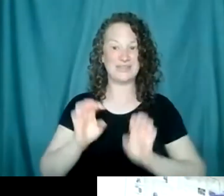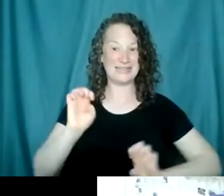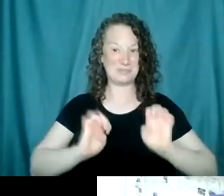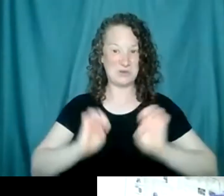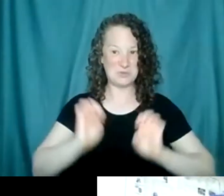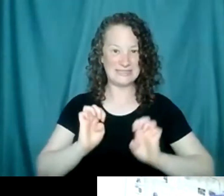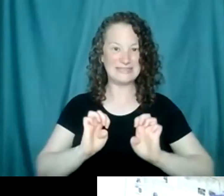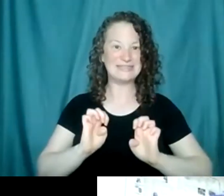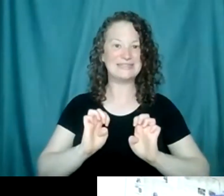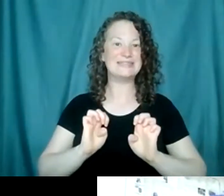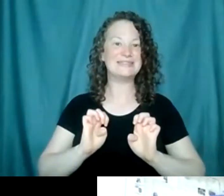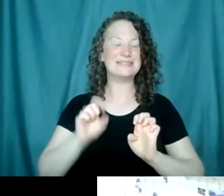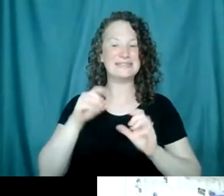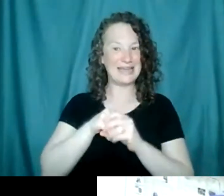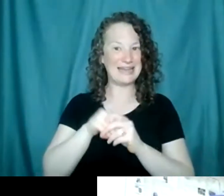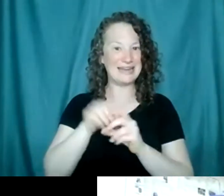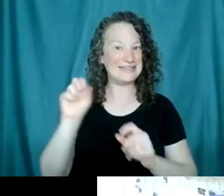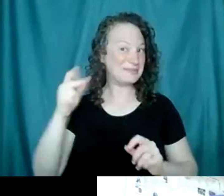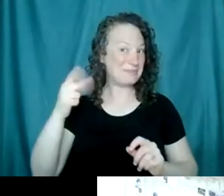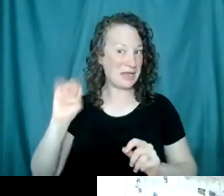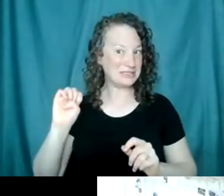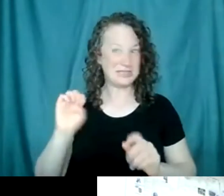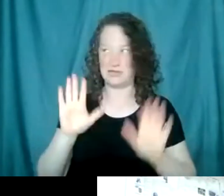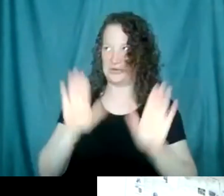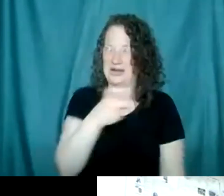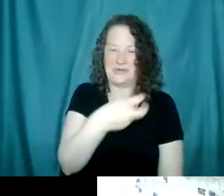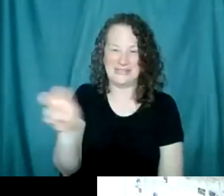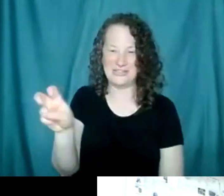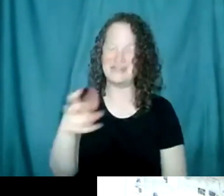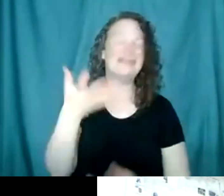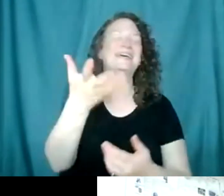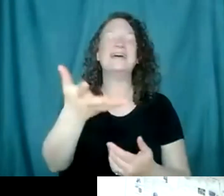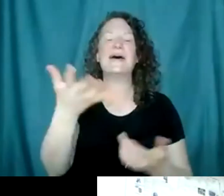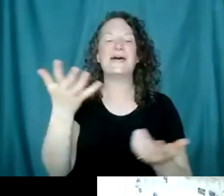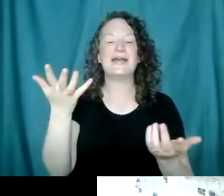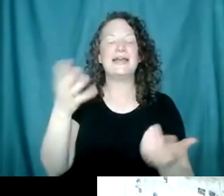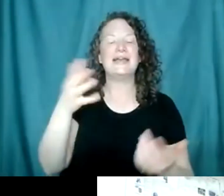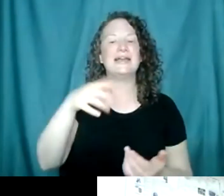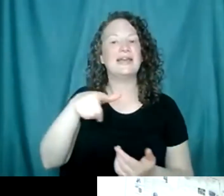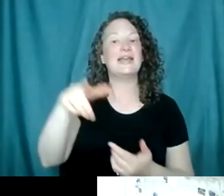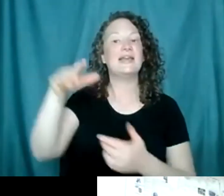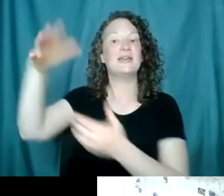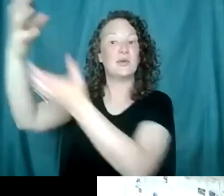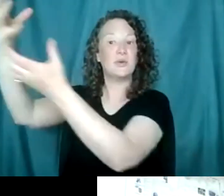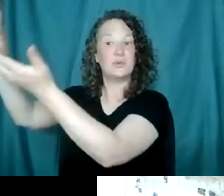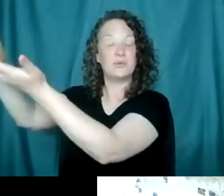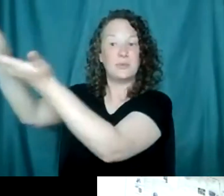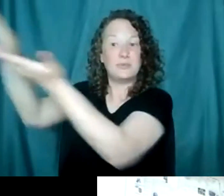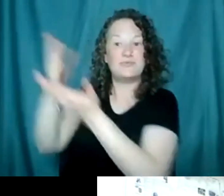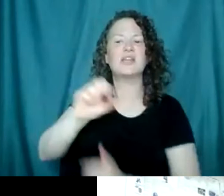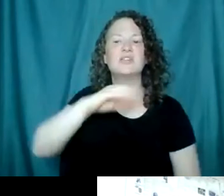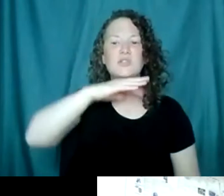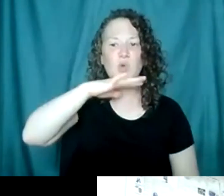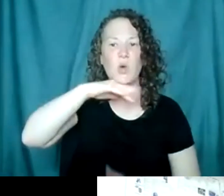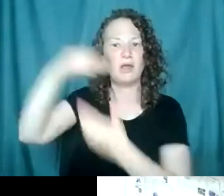been to space and growing plants, that was a great transition. What was the state of the soil when you got it back? Was the soil still usable